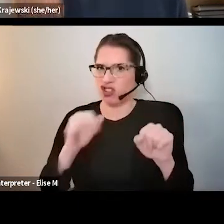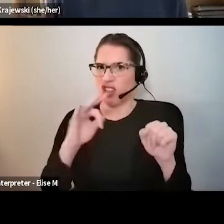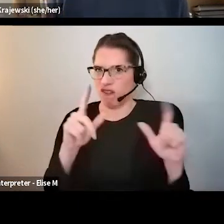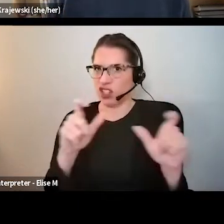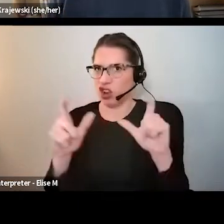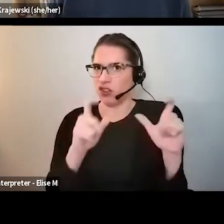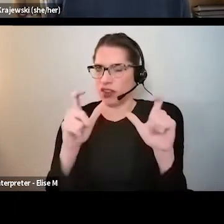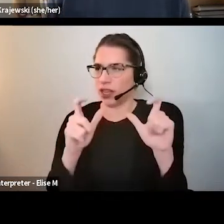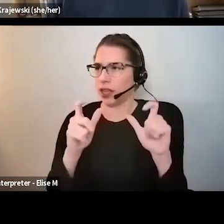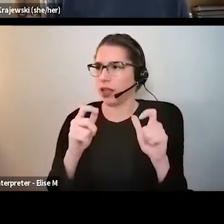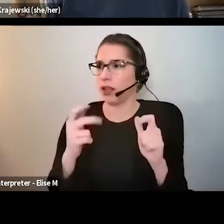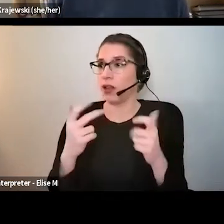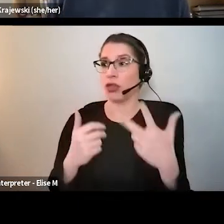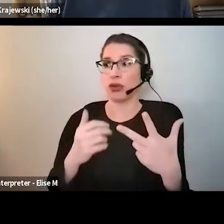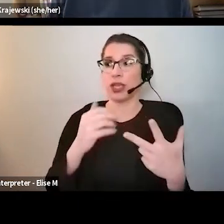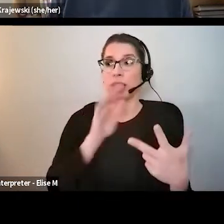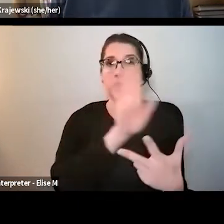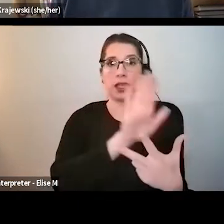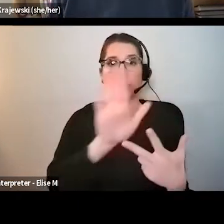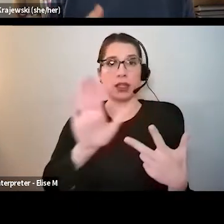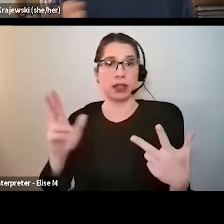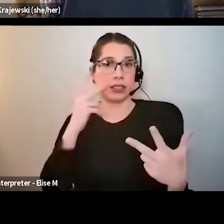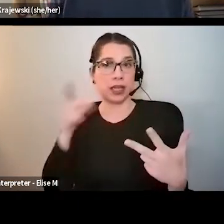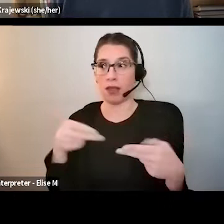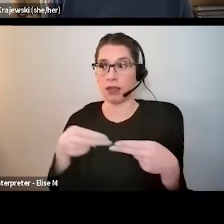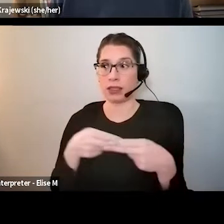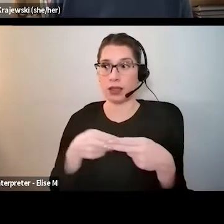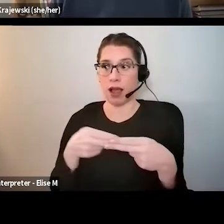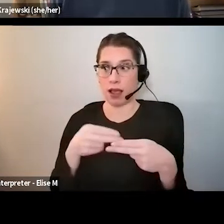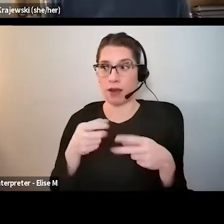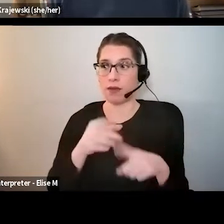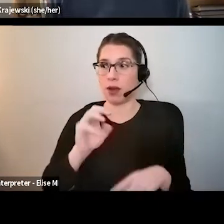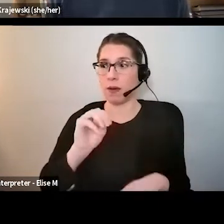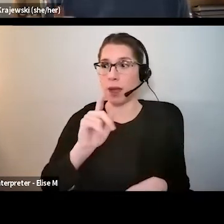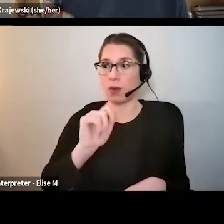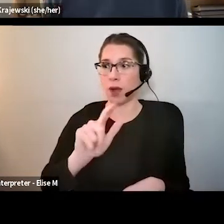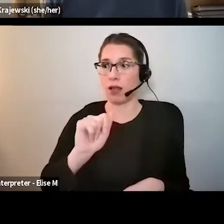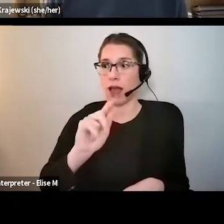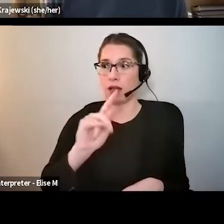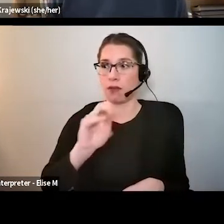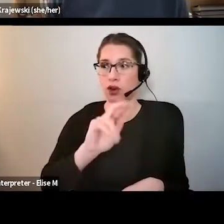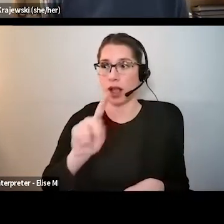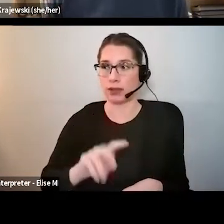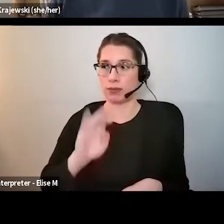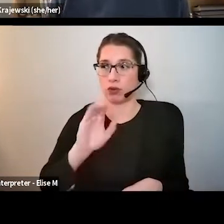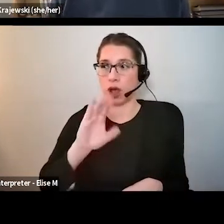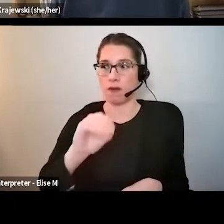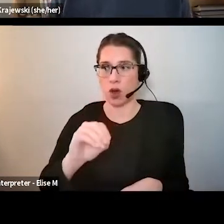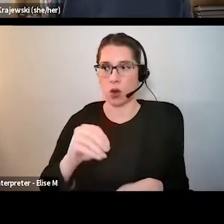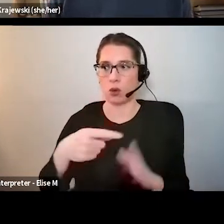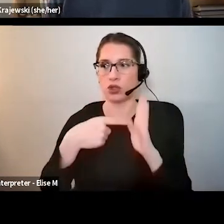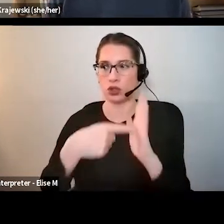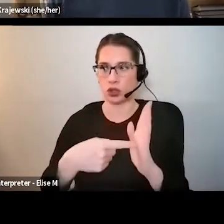three works in this slide by Manuel Alvarez Bravo demonstrate the modernist aesthetics of abstraction,